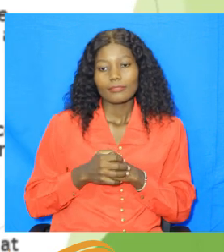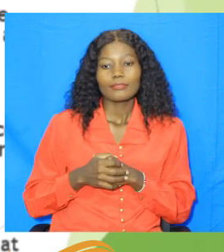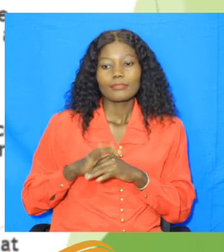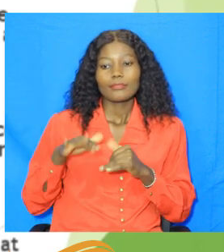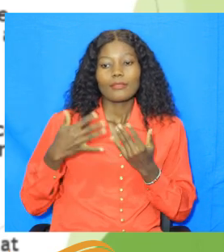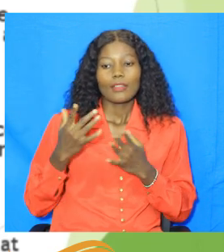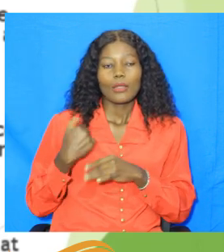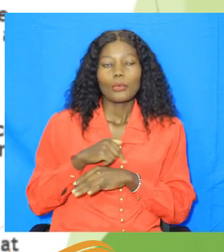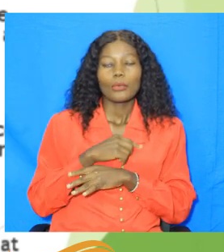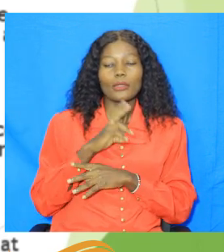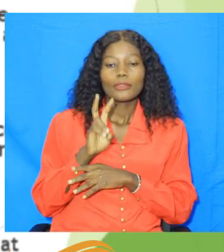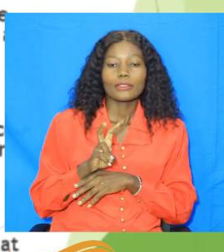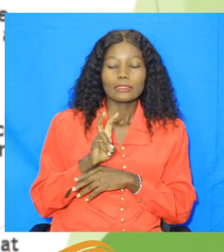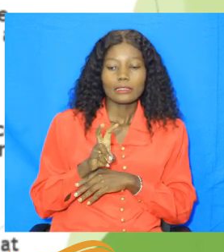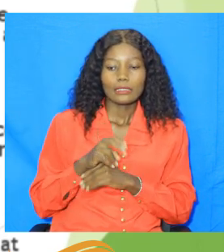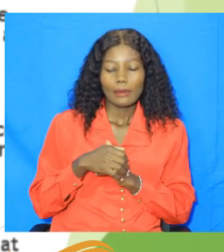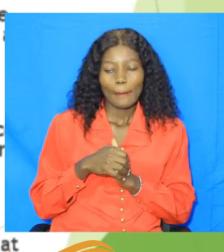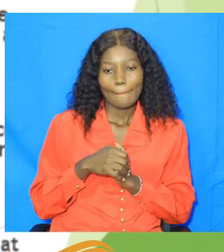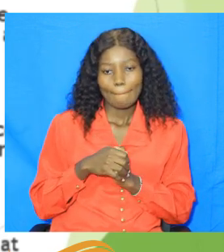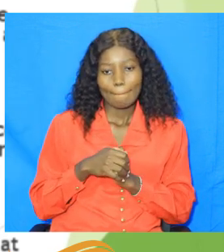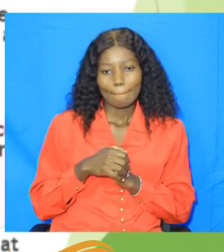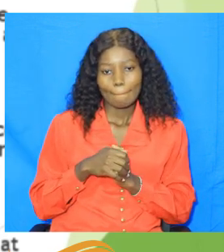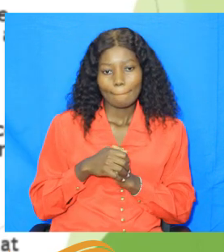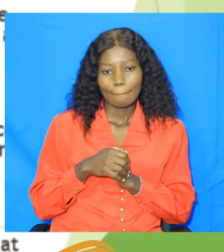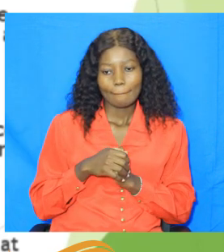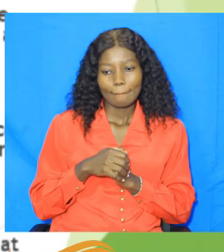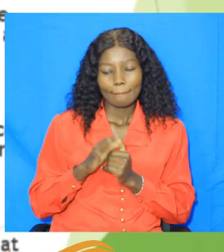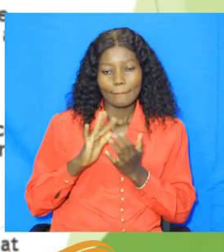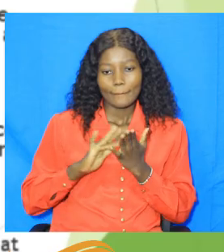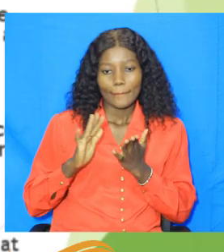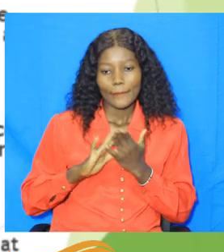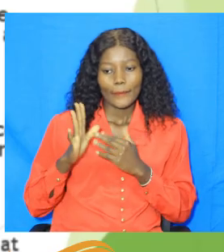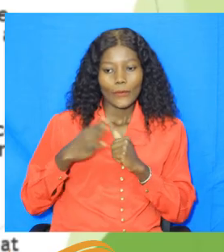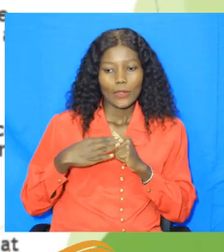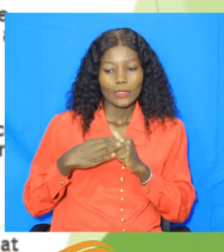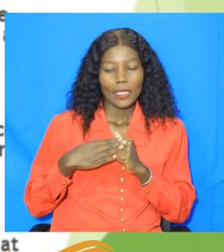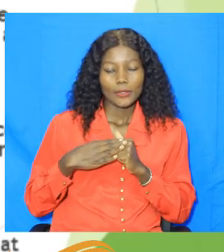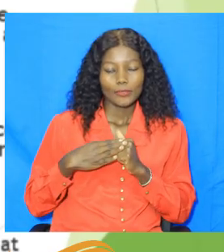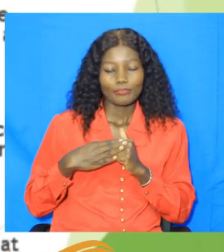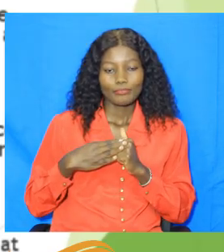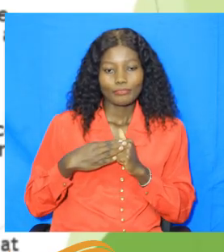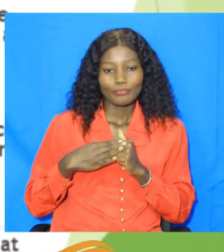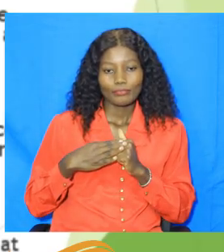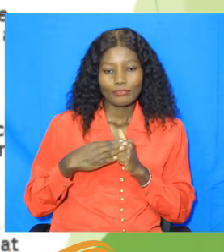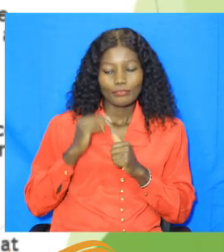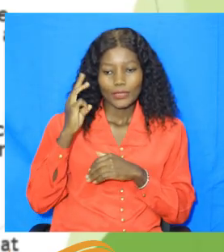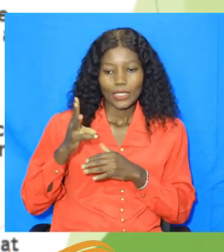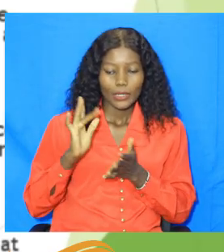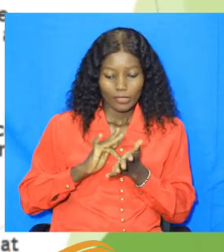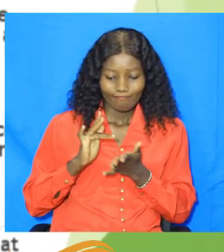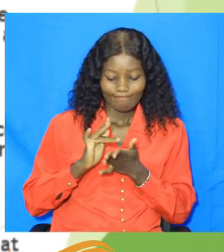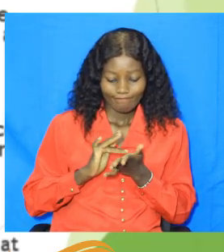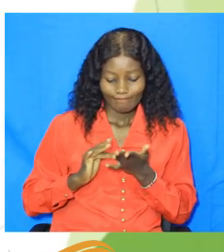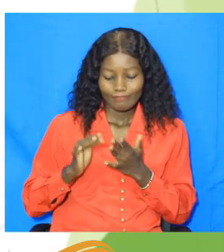had seen on slide 9, they will key in the